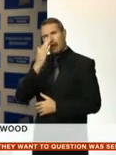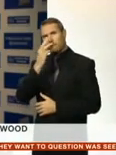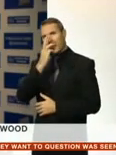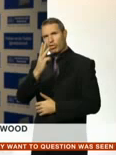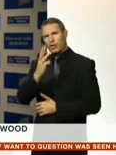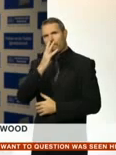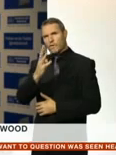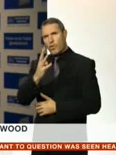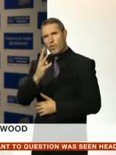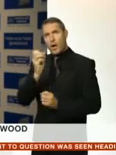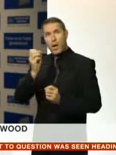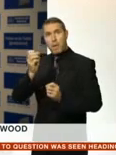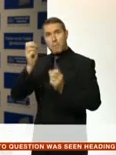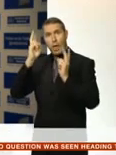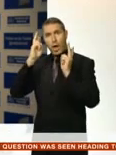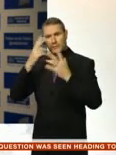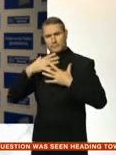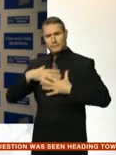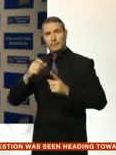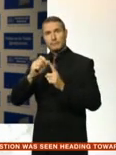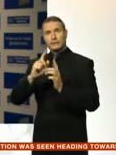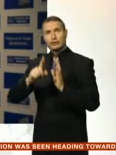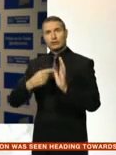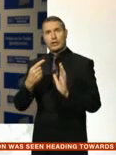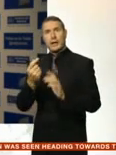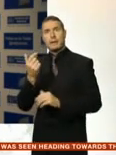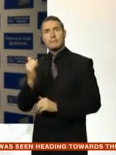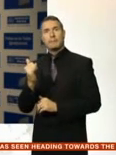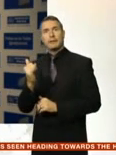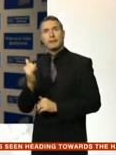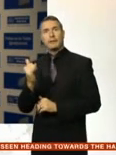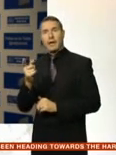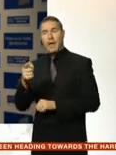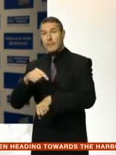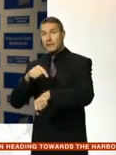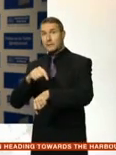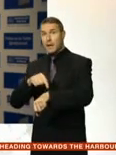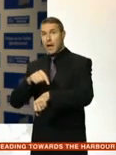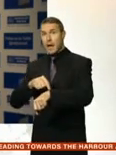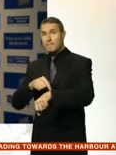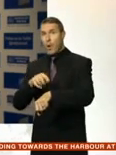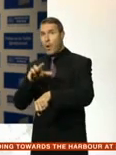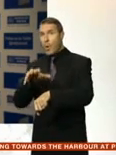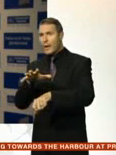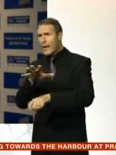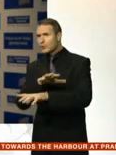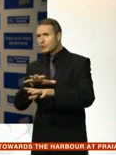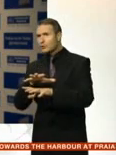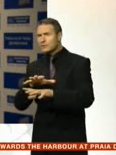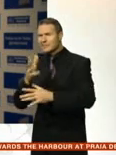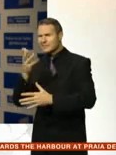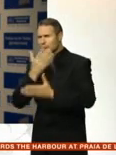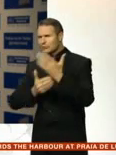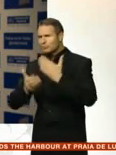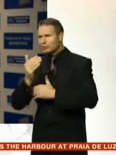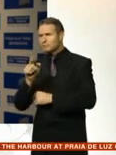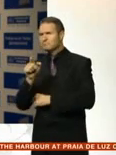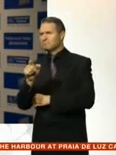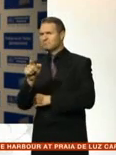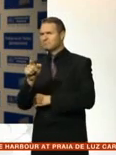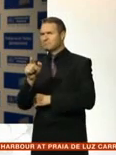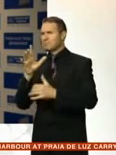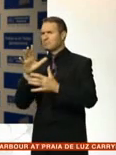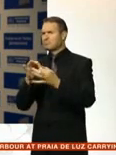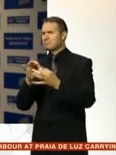blonde hair, possibly wearing pyjamas, which again, due to the time and the location and the physical description,